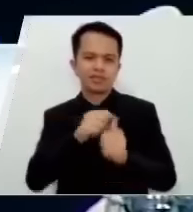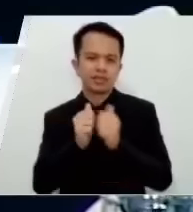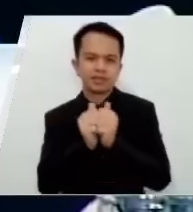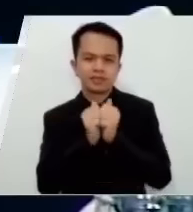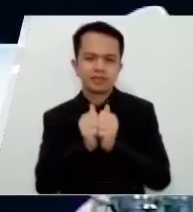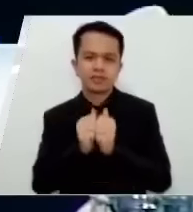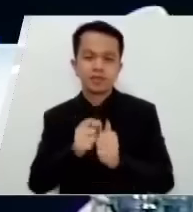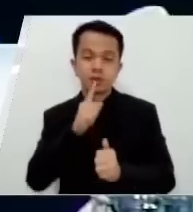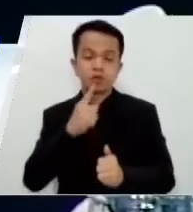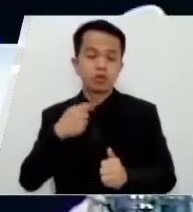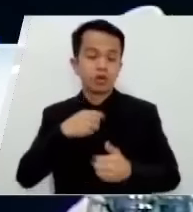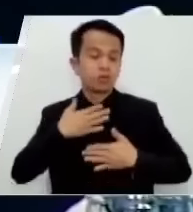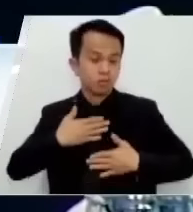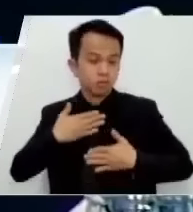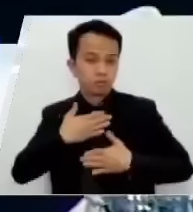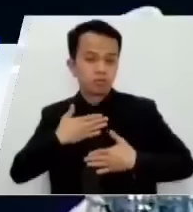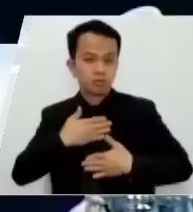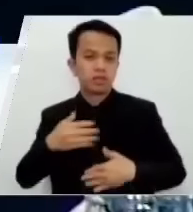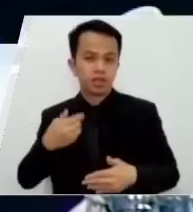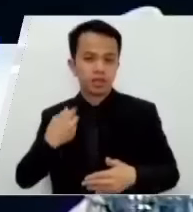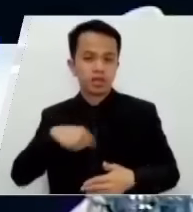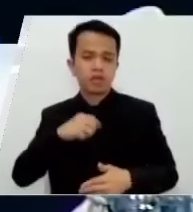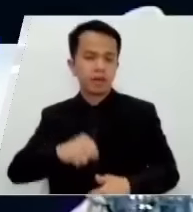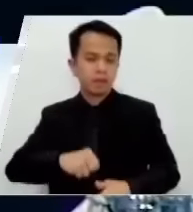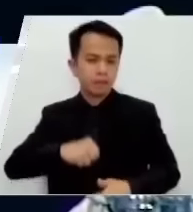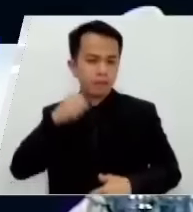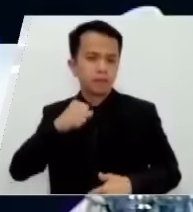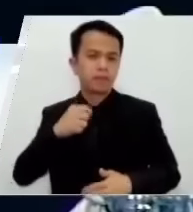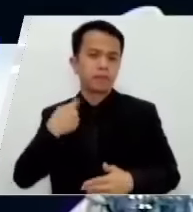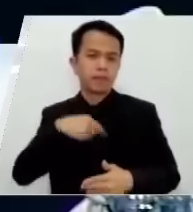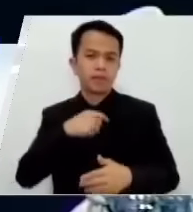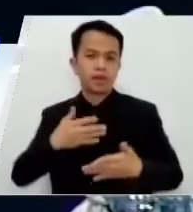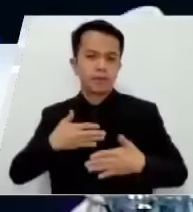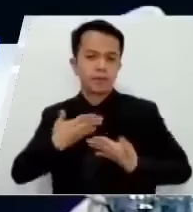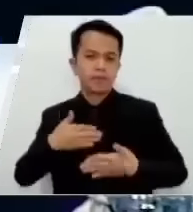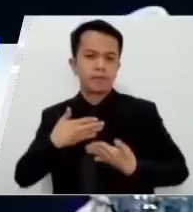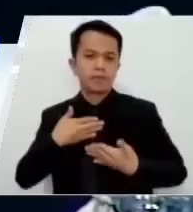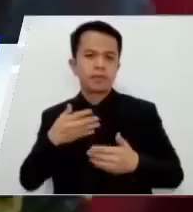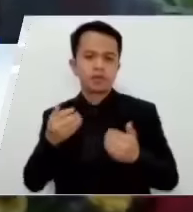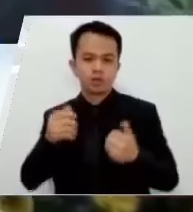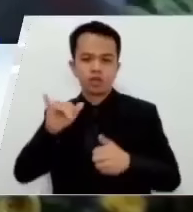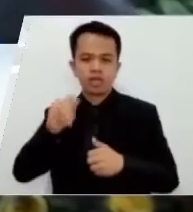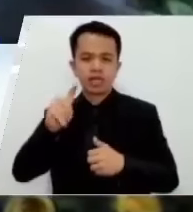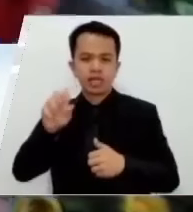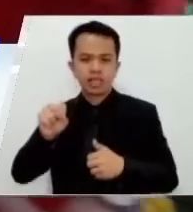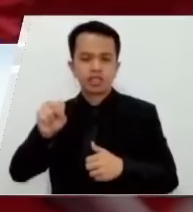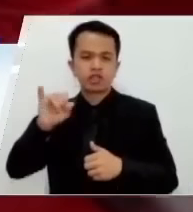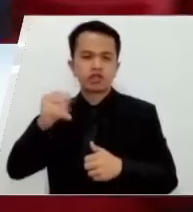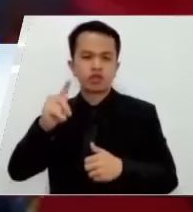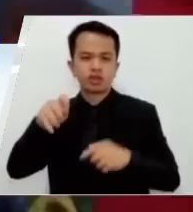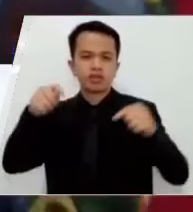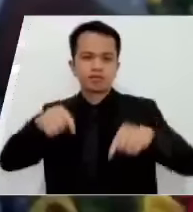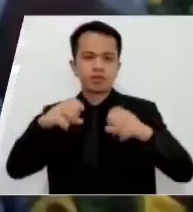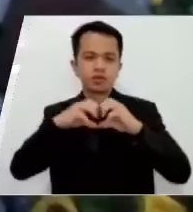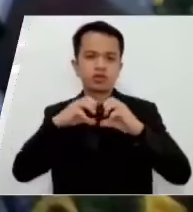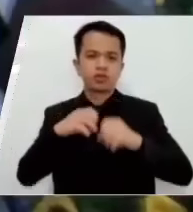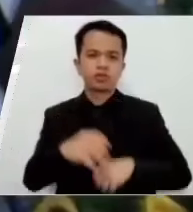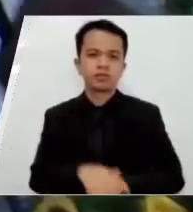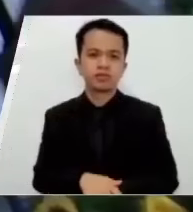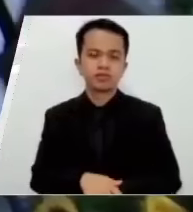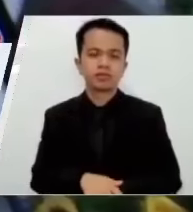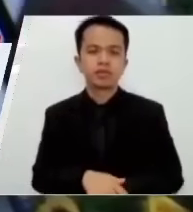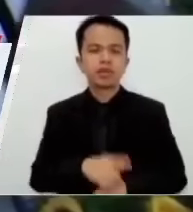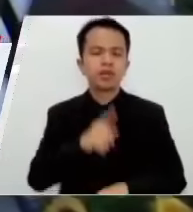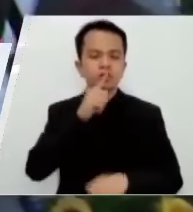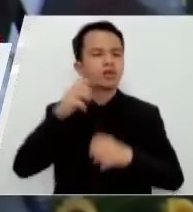pleasure We are very proud very happy to have it Showtime on GMA talagang um let's expect more